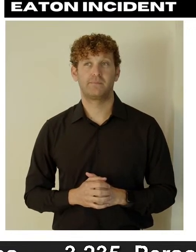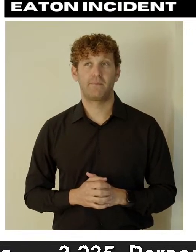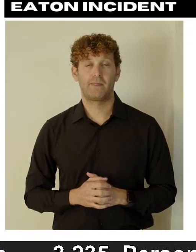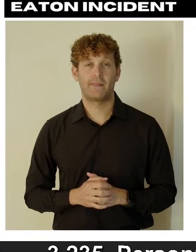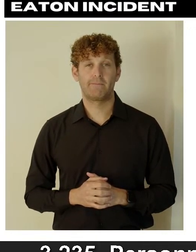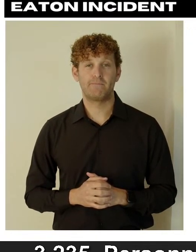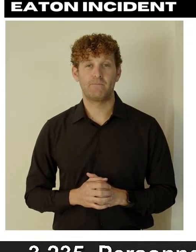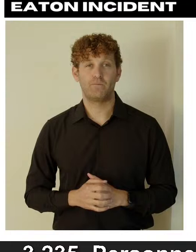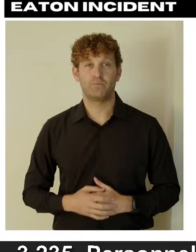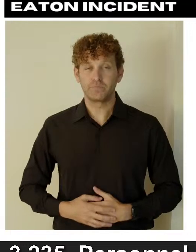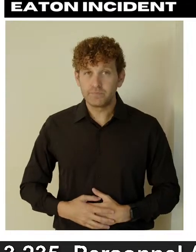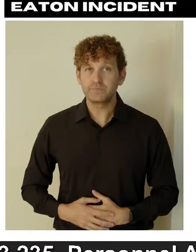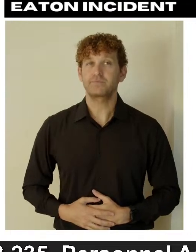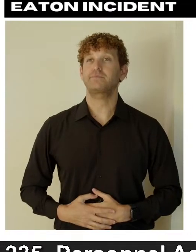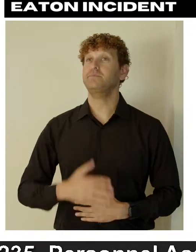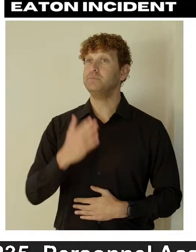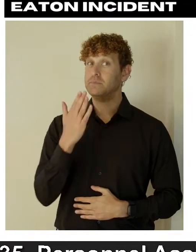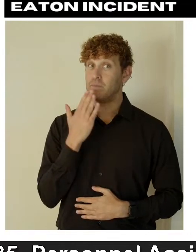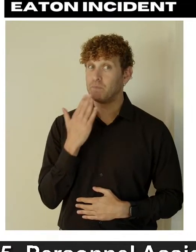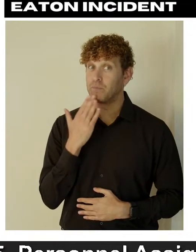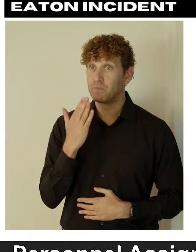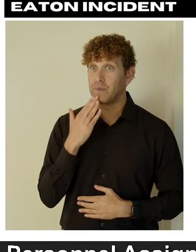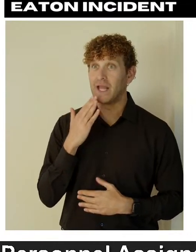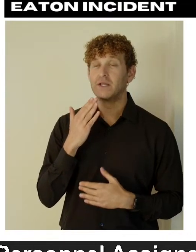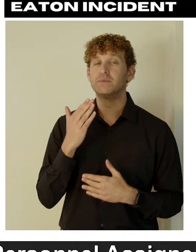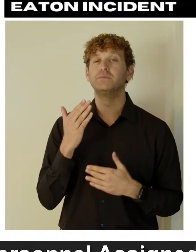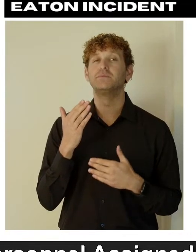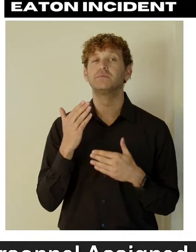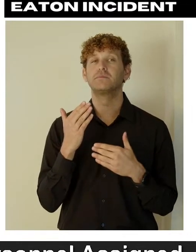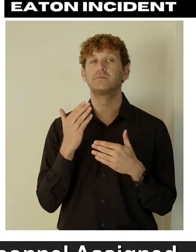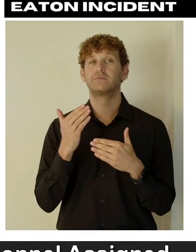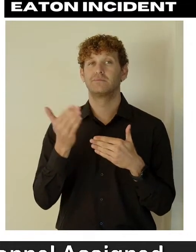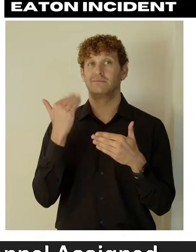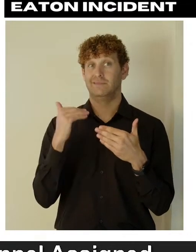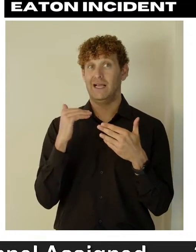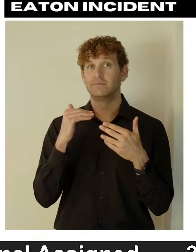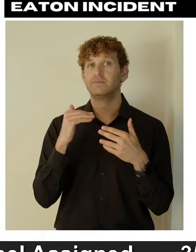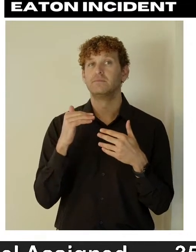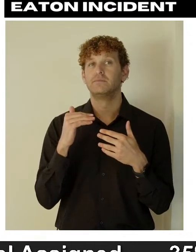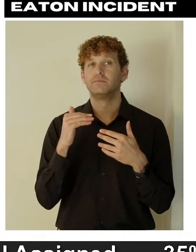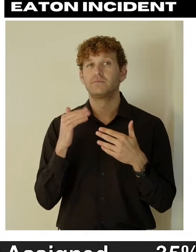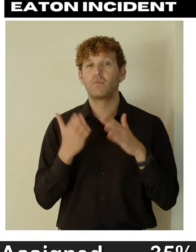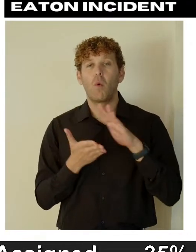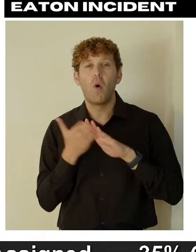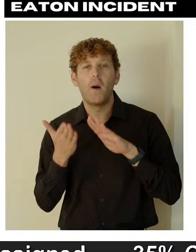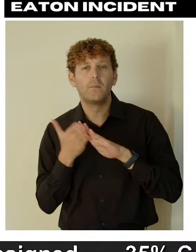Thank you. Next up with the recovery operation, Jed Gaines.